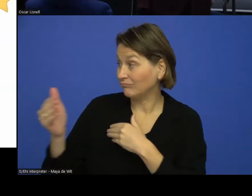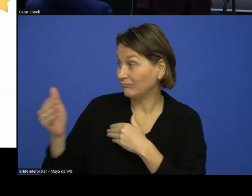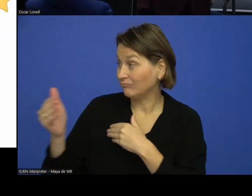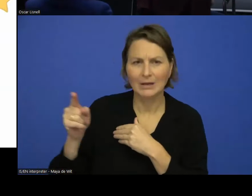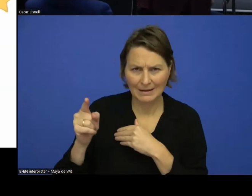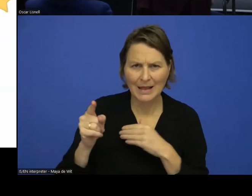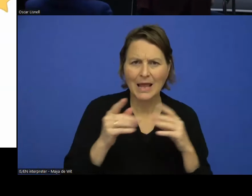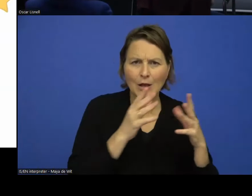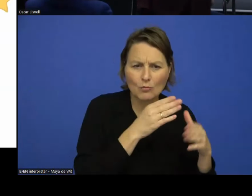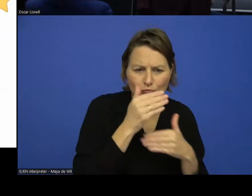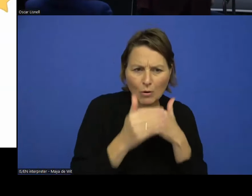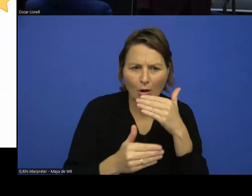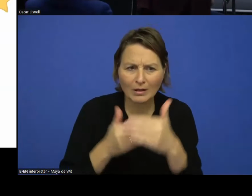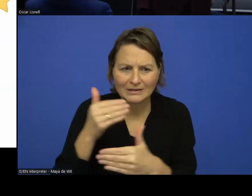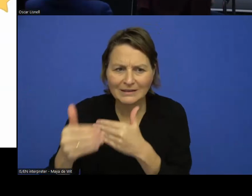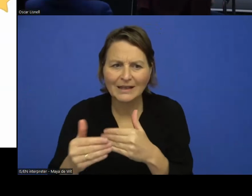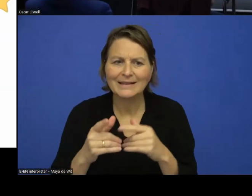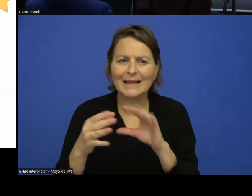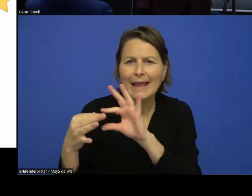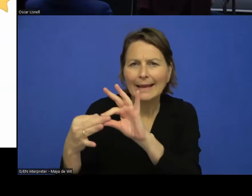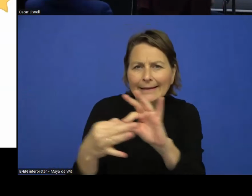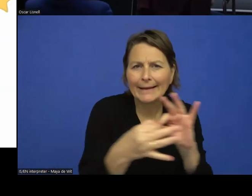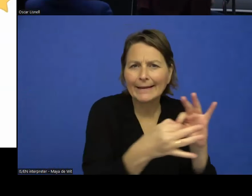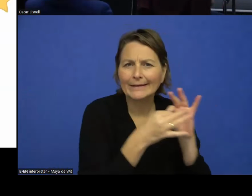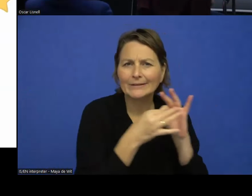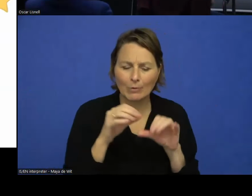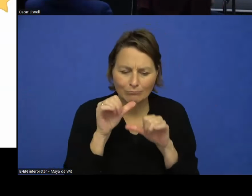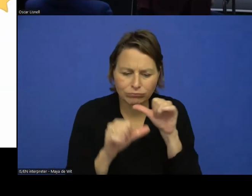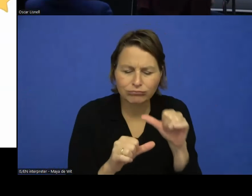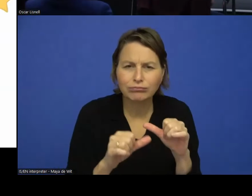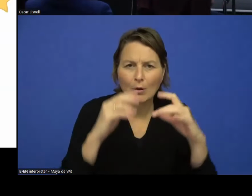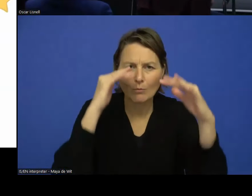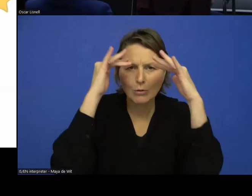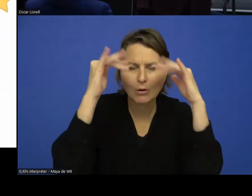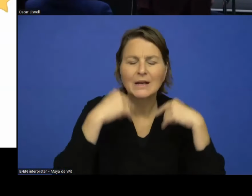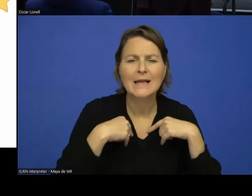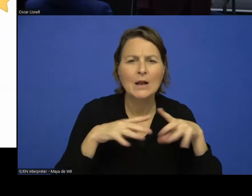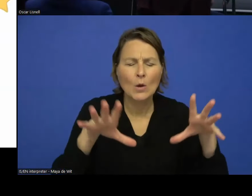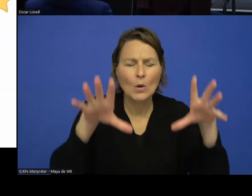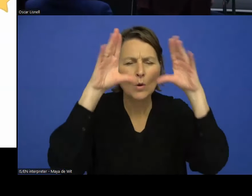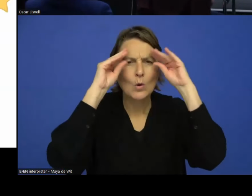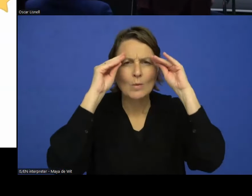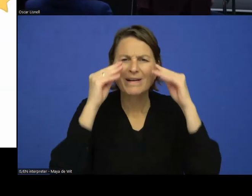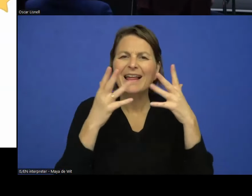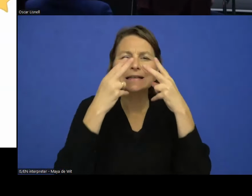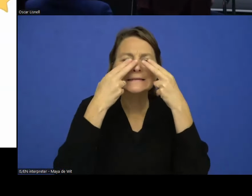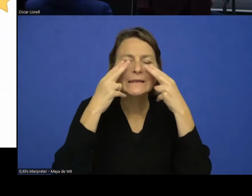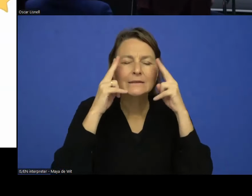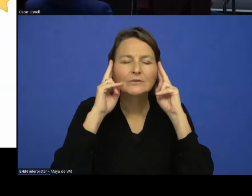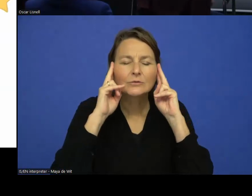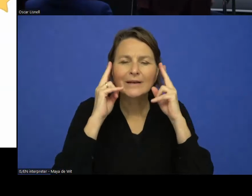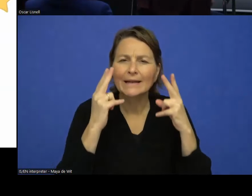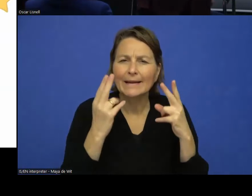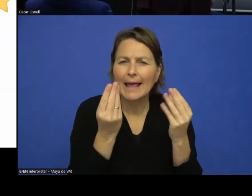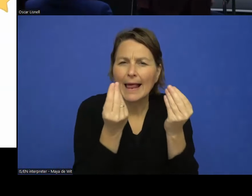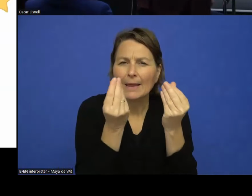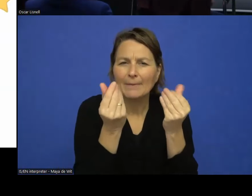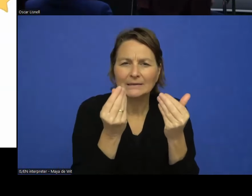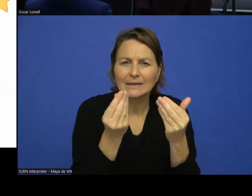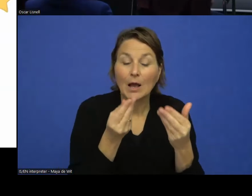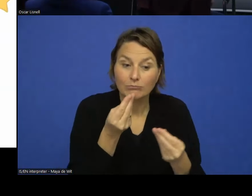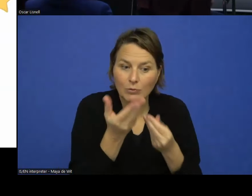the participatory approach, and also understand what are the different modes of sensory elements that we can propose. And we already saw some